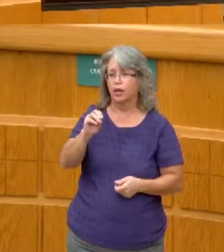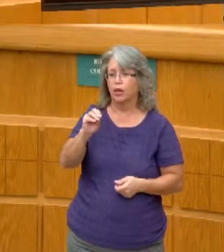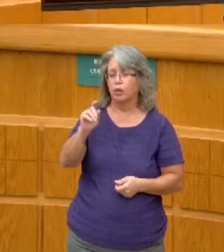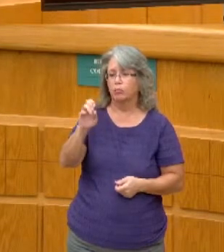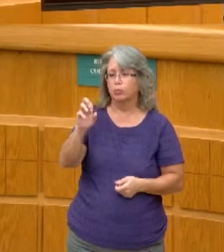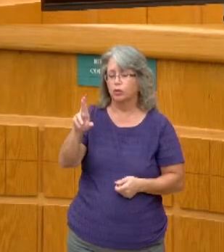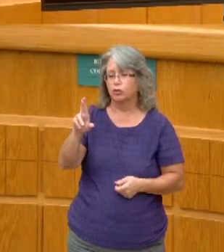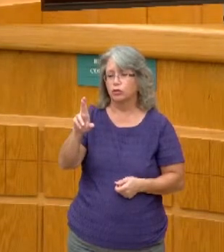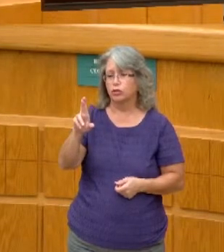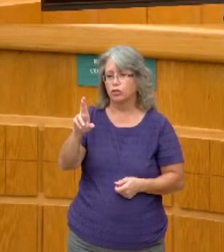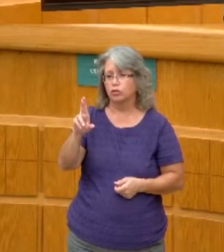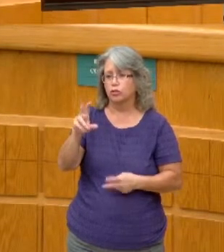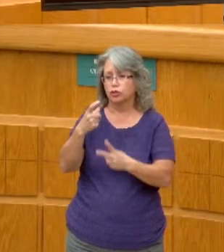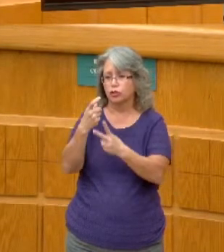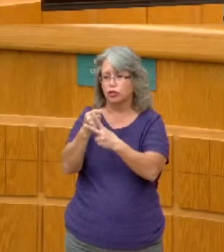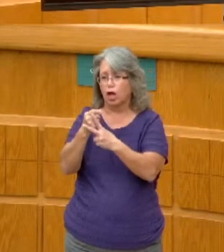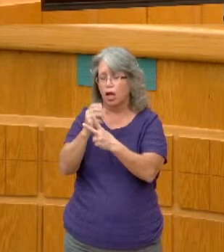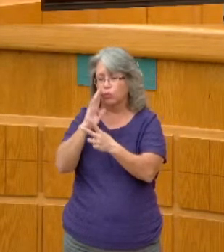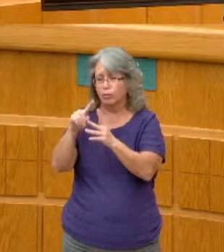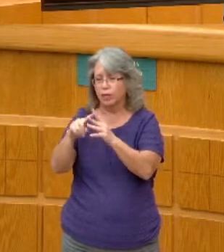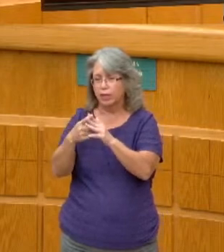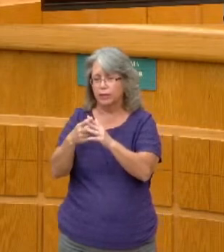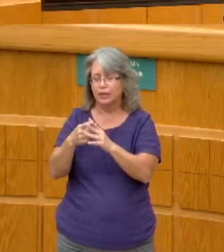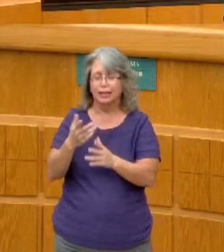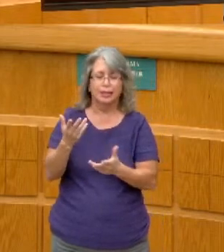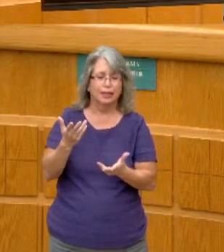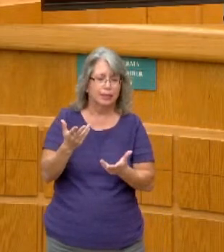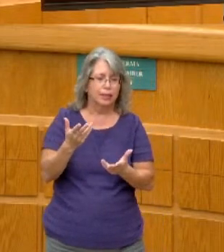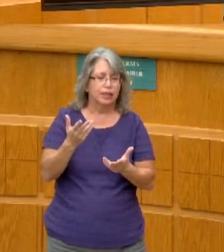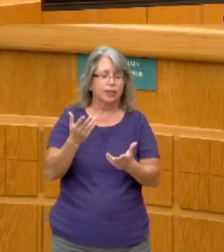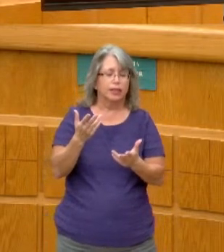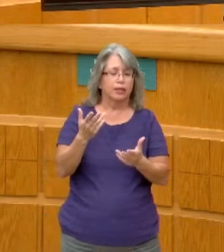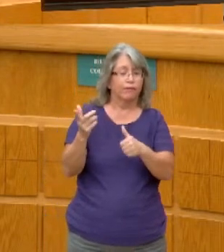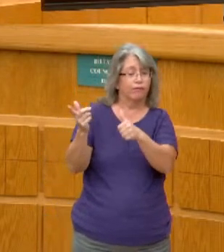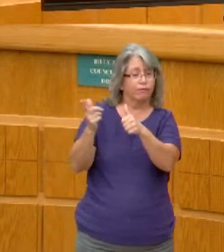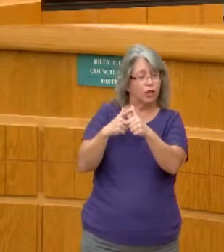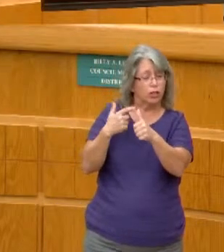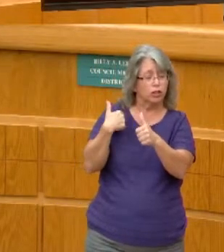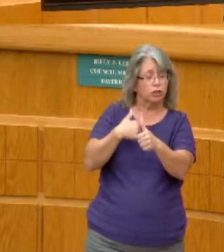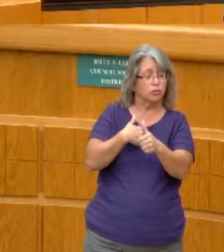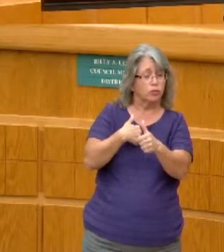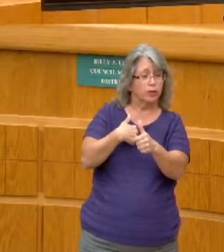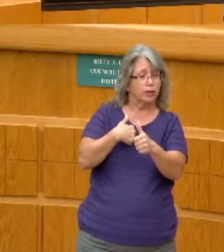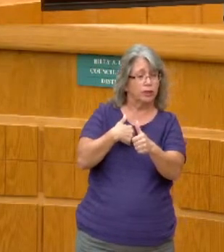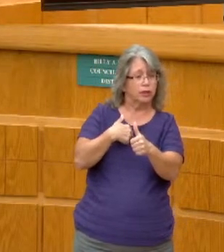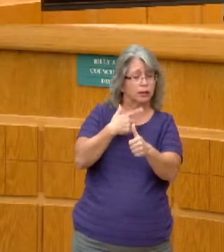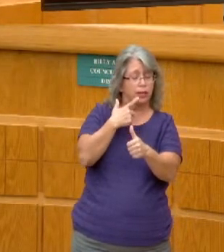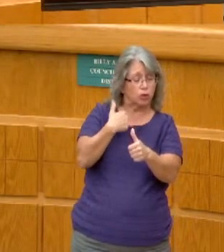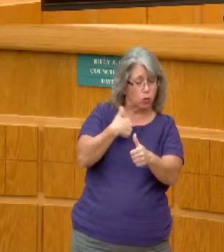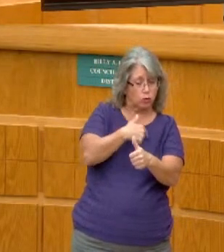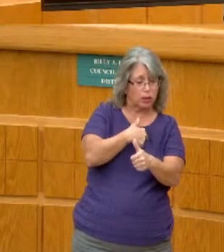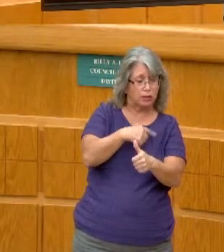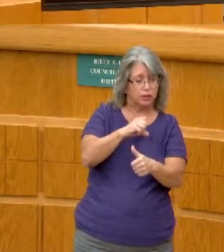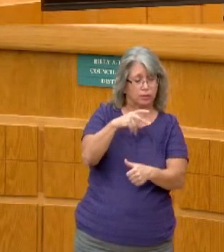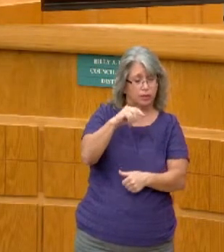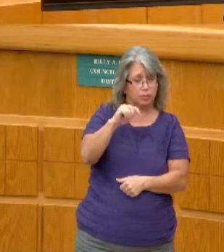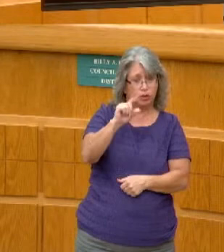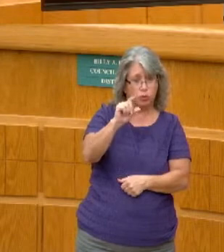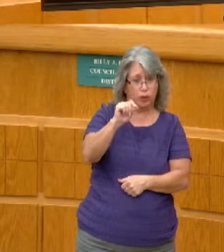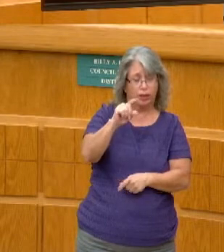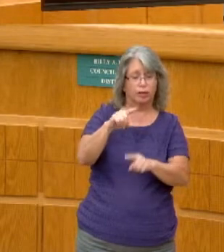The boosters, we originally heard September 20th, but now we're hearing that the FDA is going to